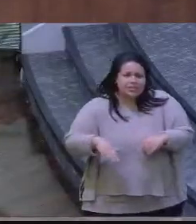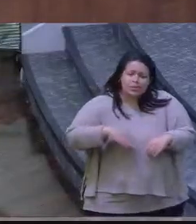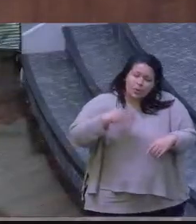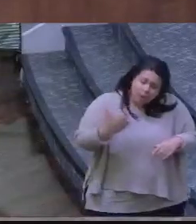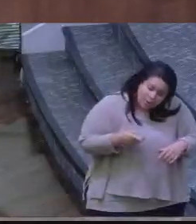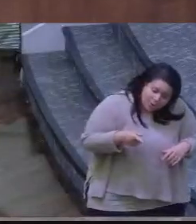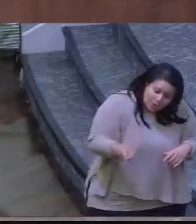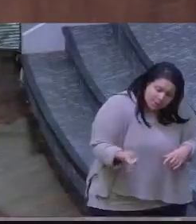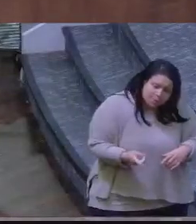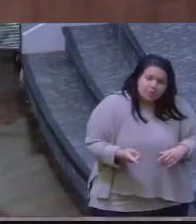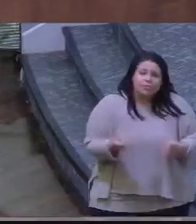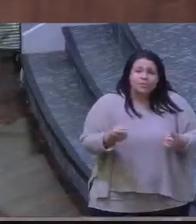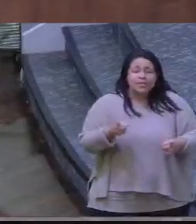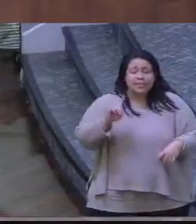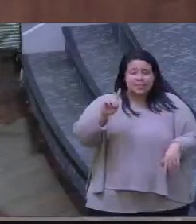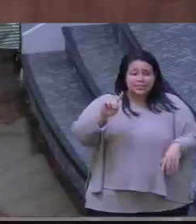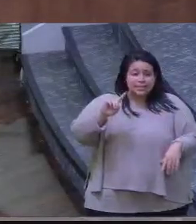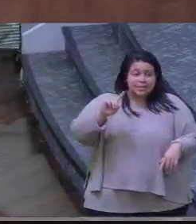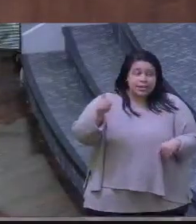our governance team.